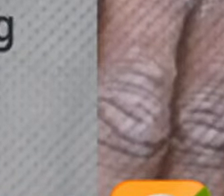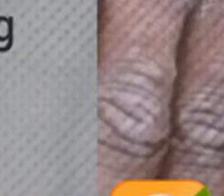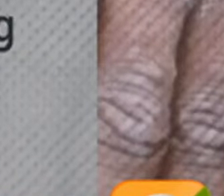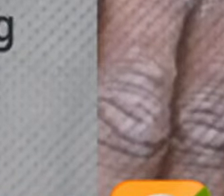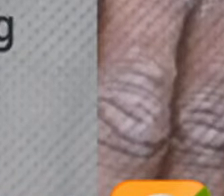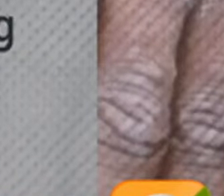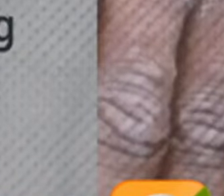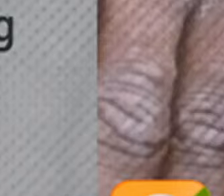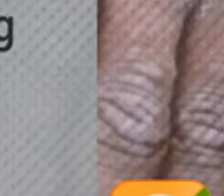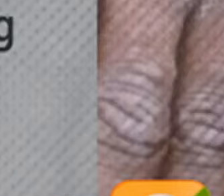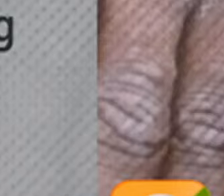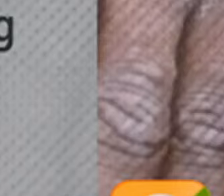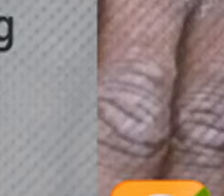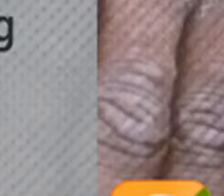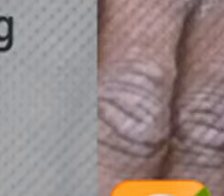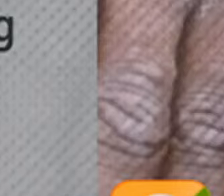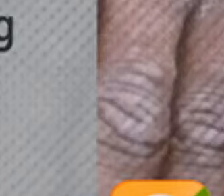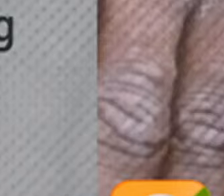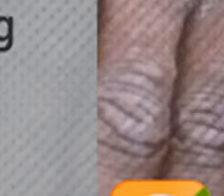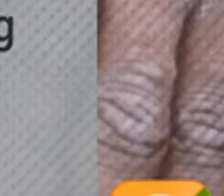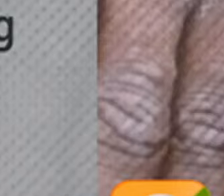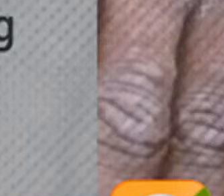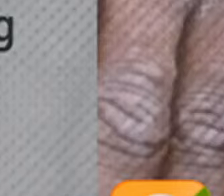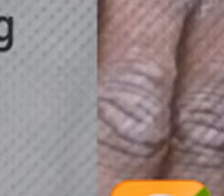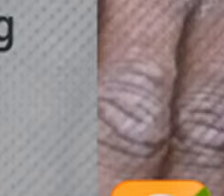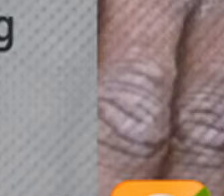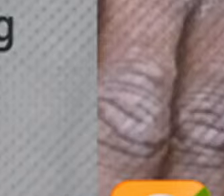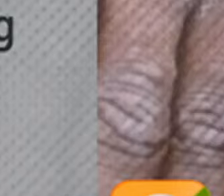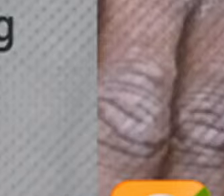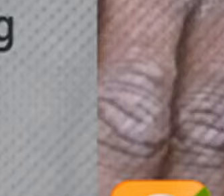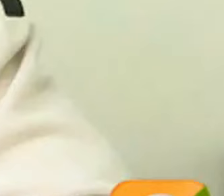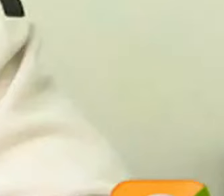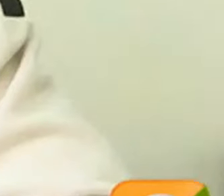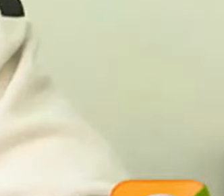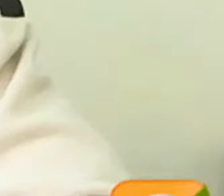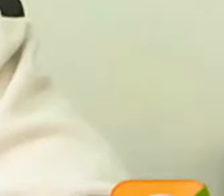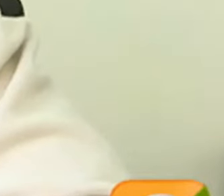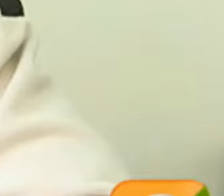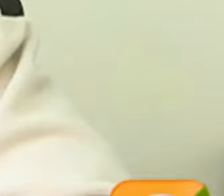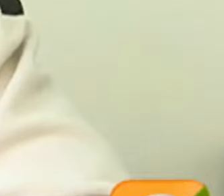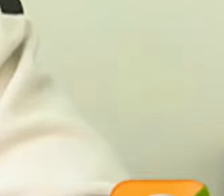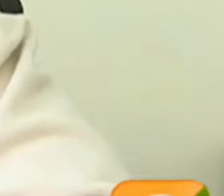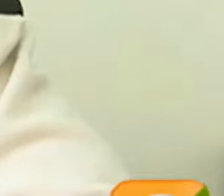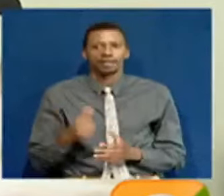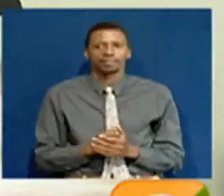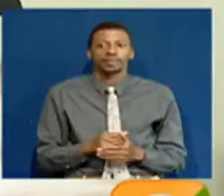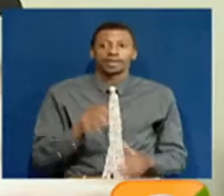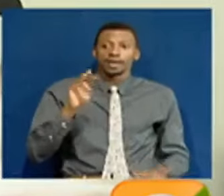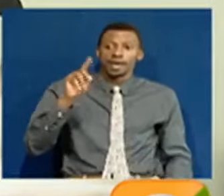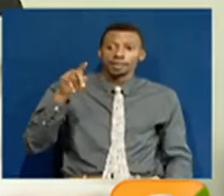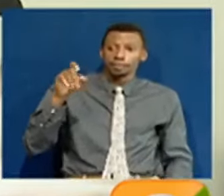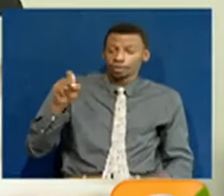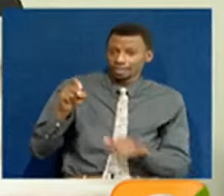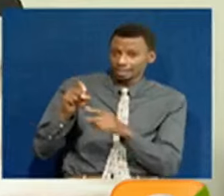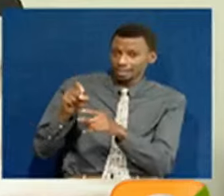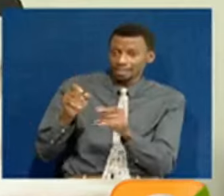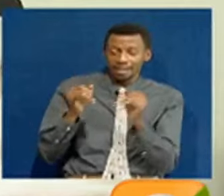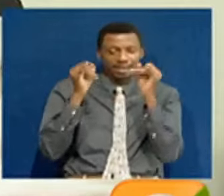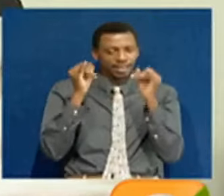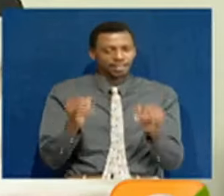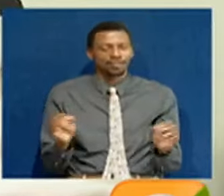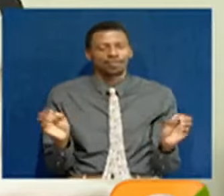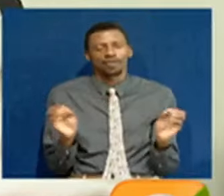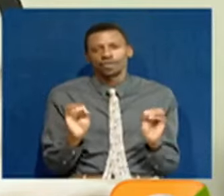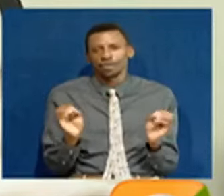for cholera, Ebola, meningitis, and yellow fever vaccines. Mpox is not new, yes,